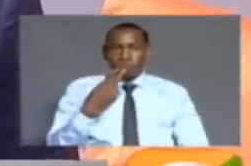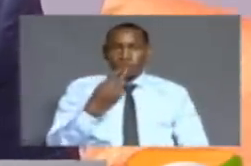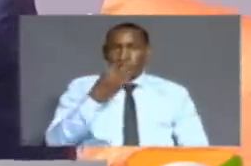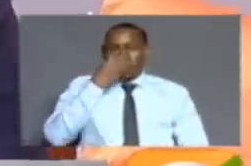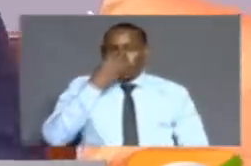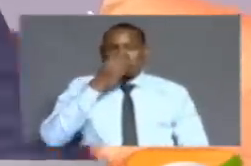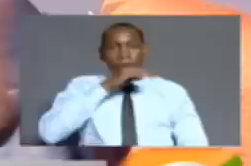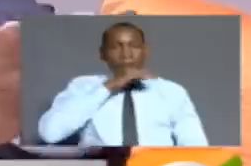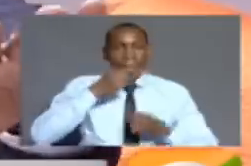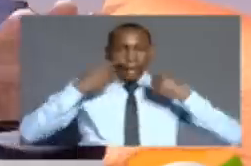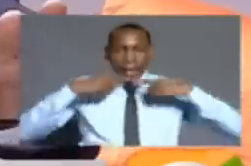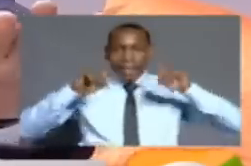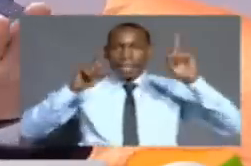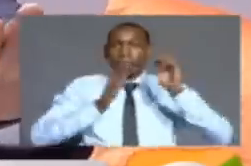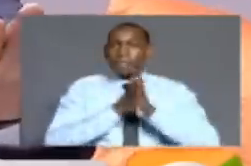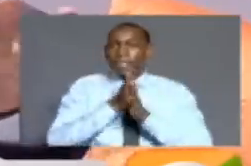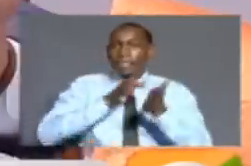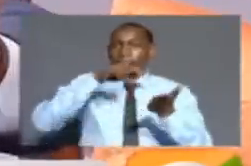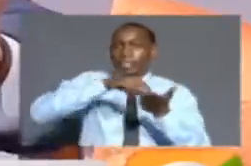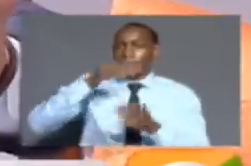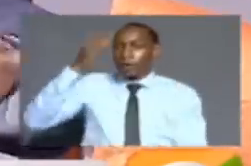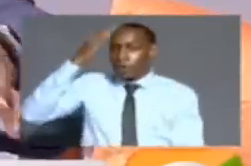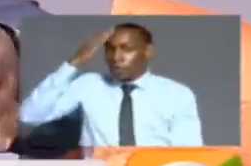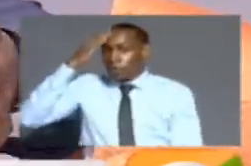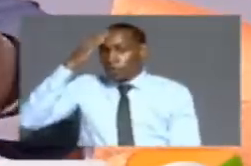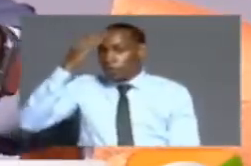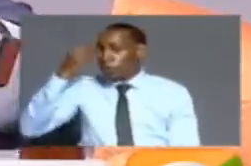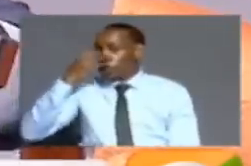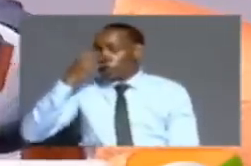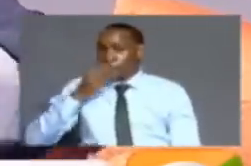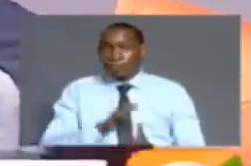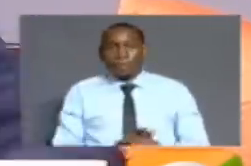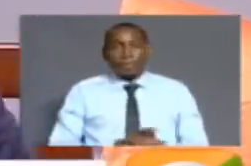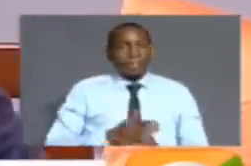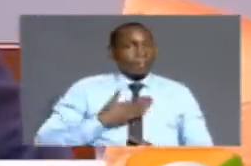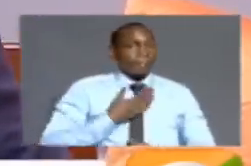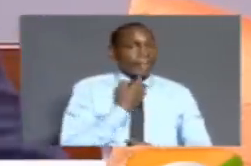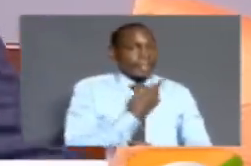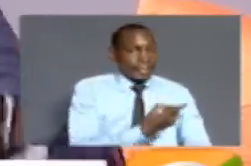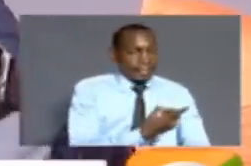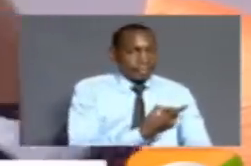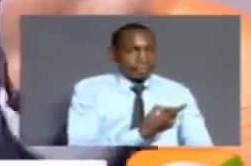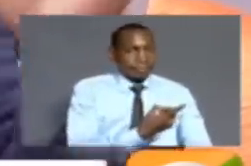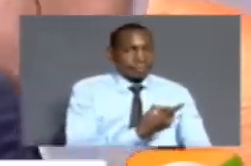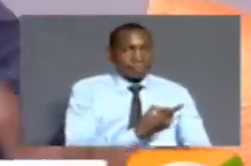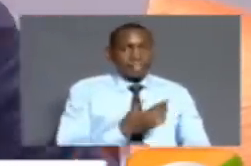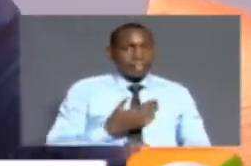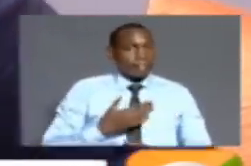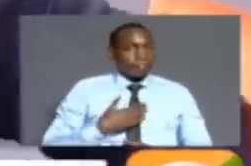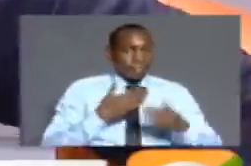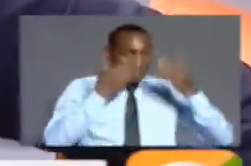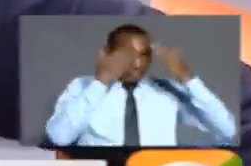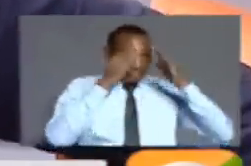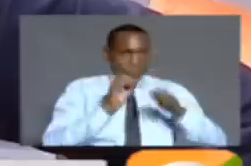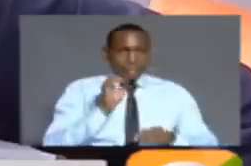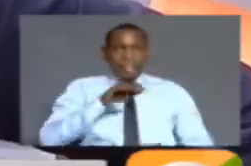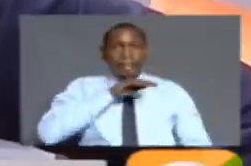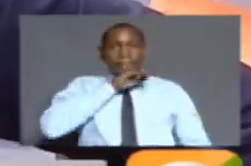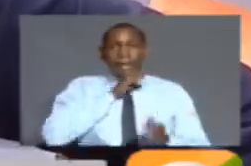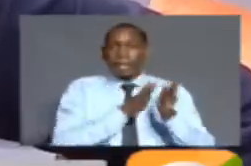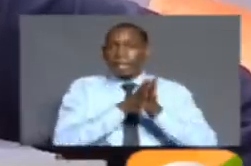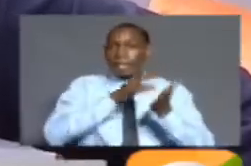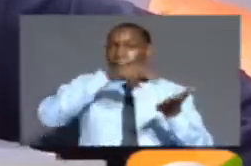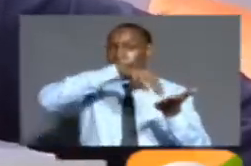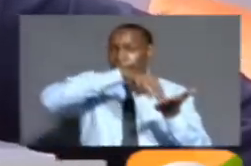their interest? Because let me tell you. We know Ruto's running. Ruto is said, I mean. You know, let me tell you. I don't know if Raila is going to be running. We don't